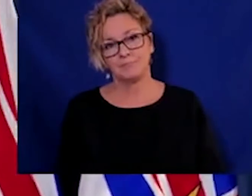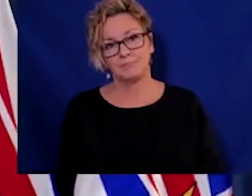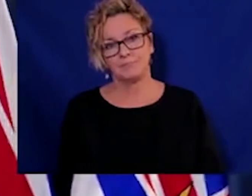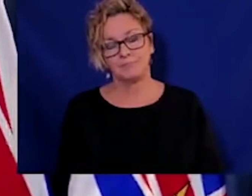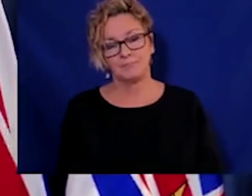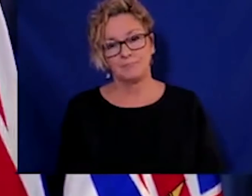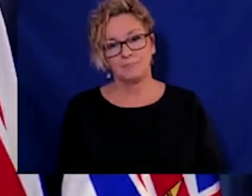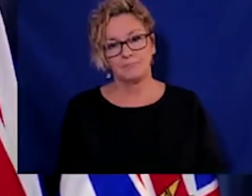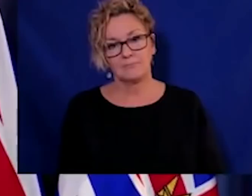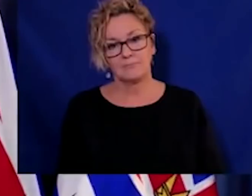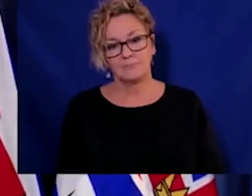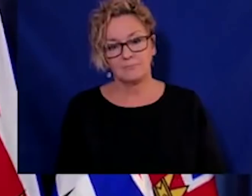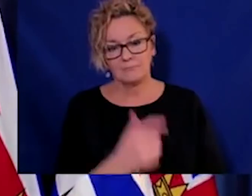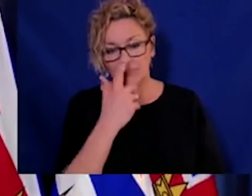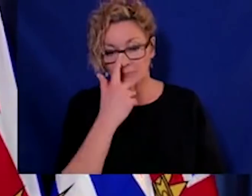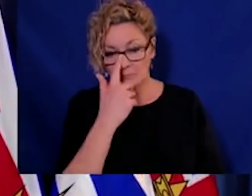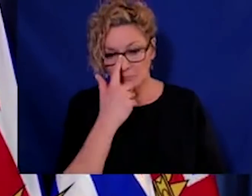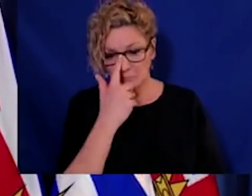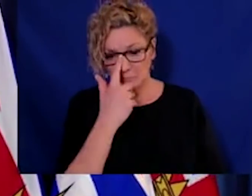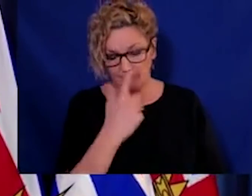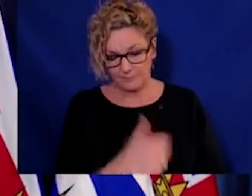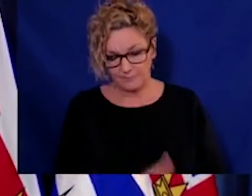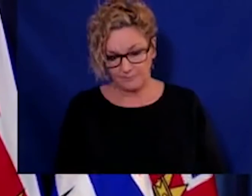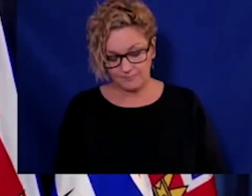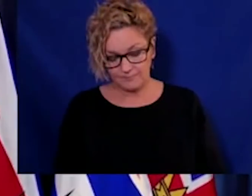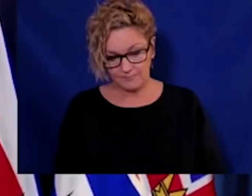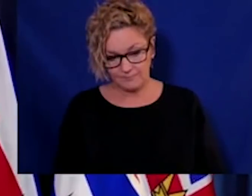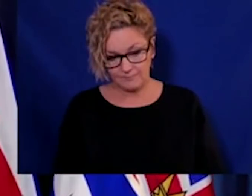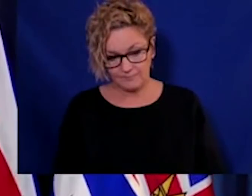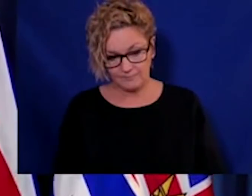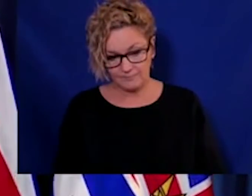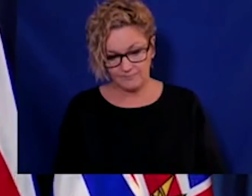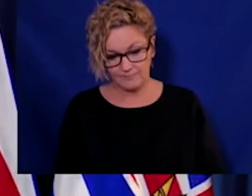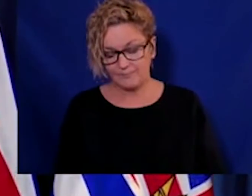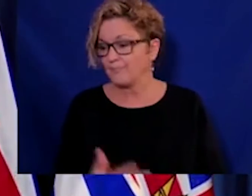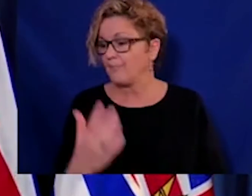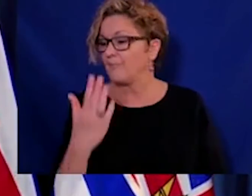Thank you very much, Dr. Henry, and I too wanted to start by